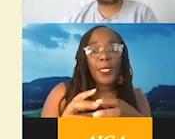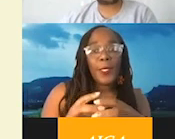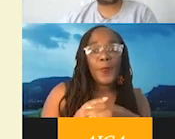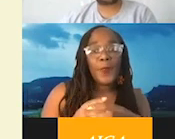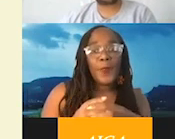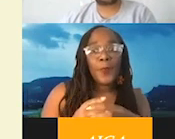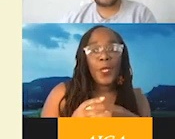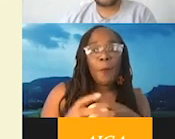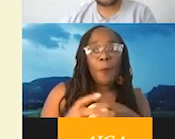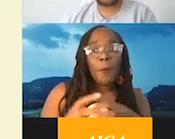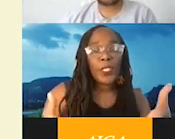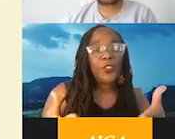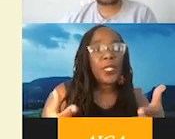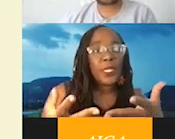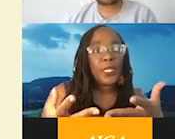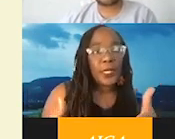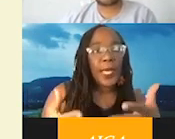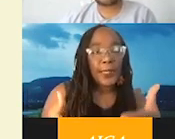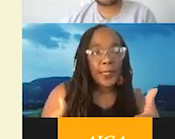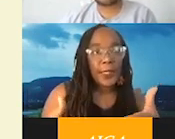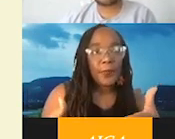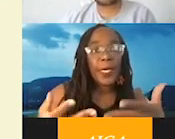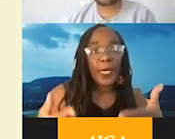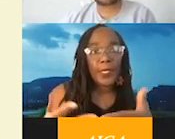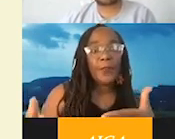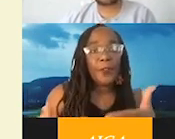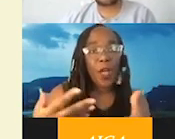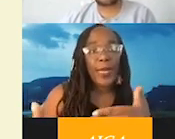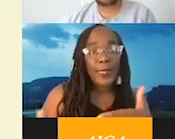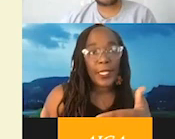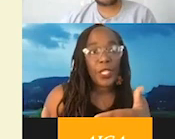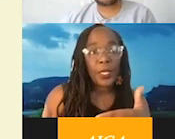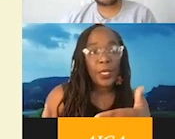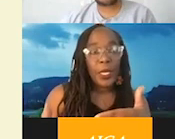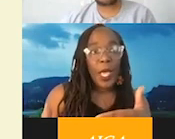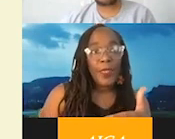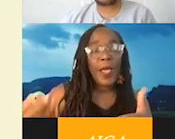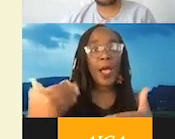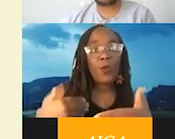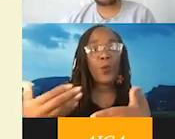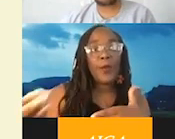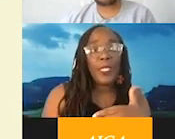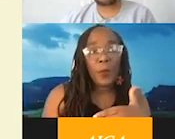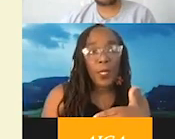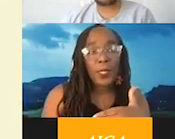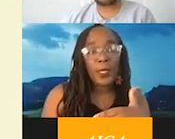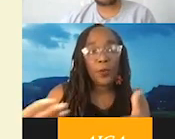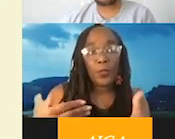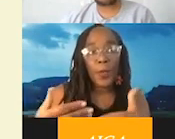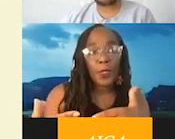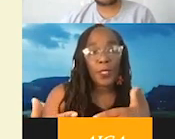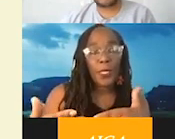the power structures that exist because of colonization. And then how do I respond